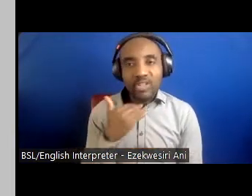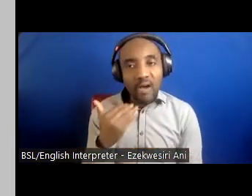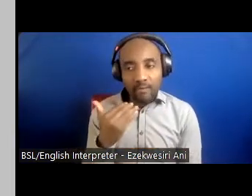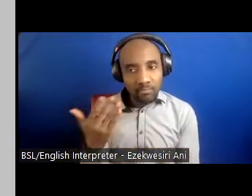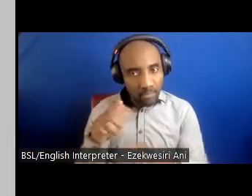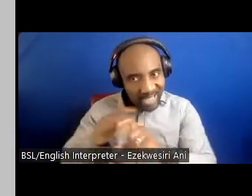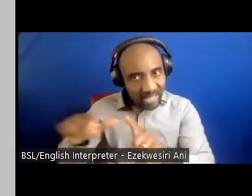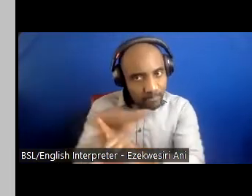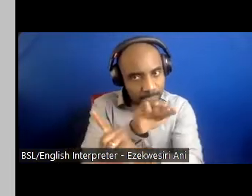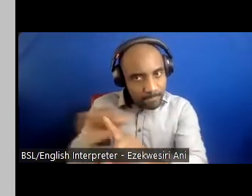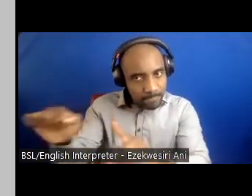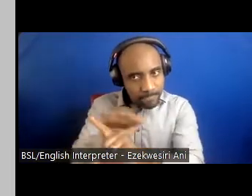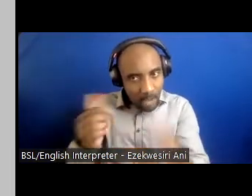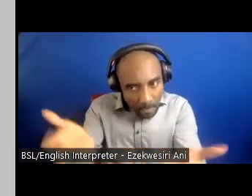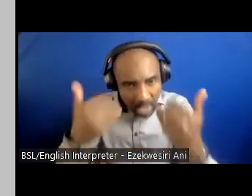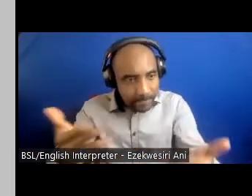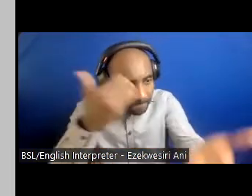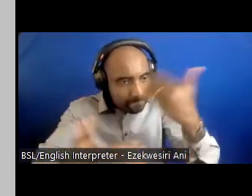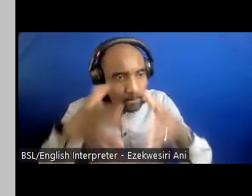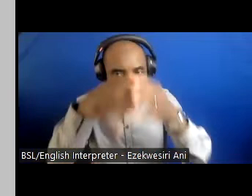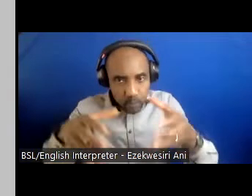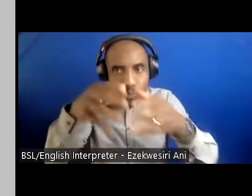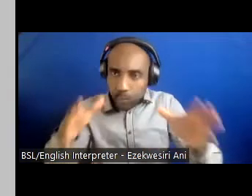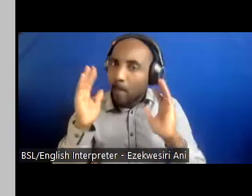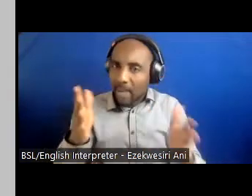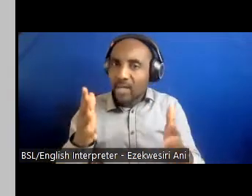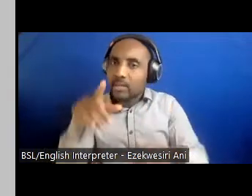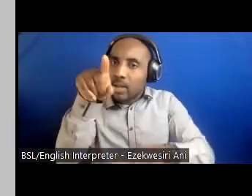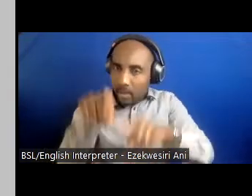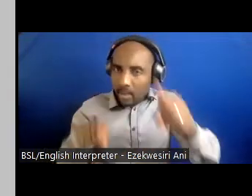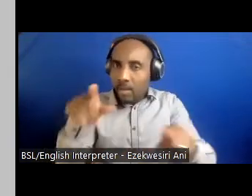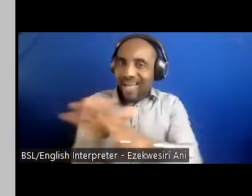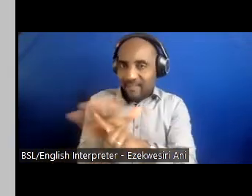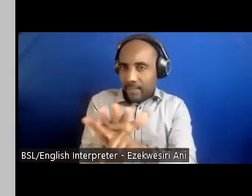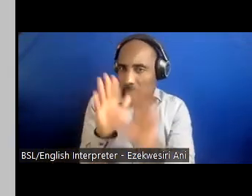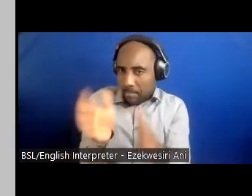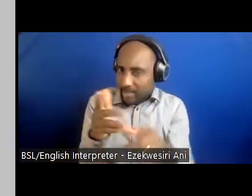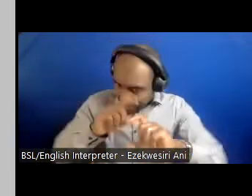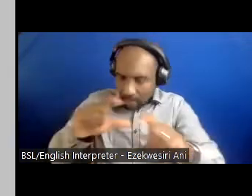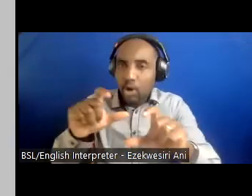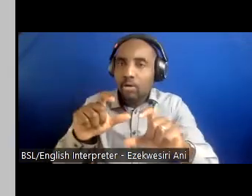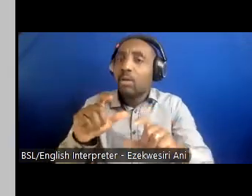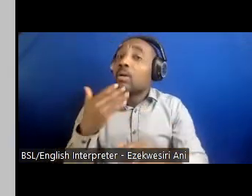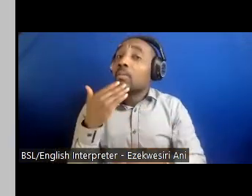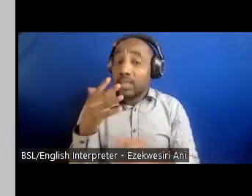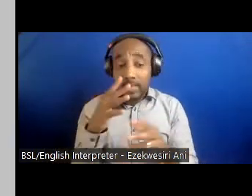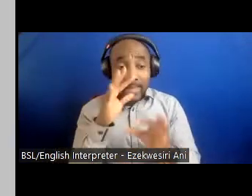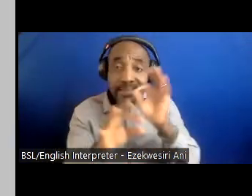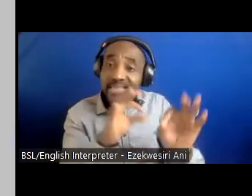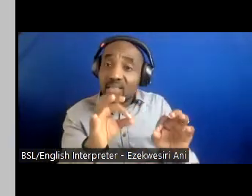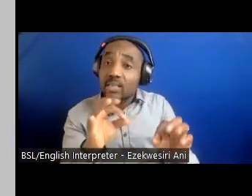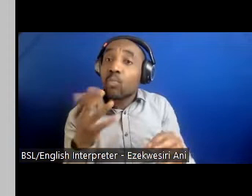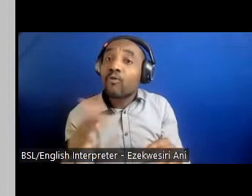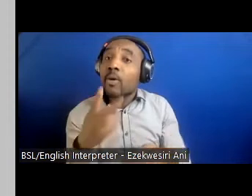engage and attract ethnically diverse talent. Please also note that the census we used was